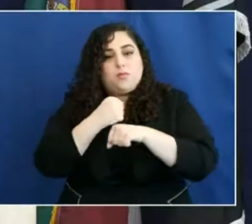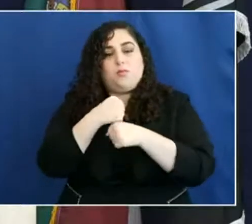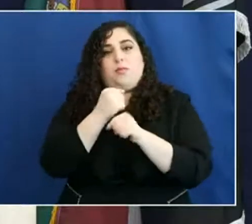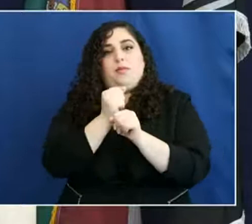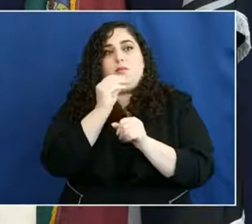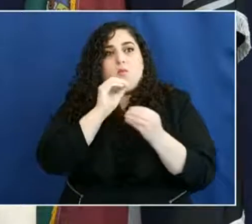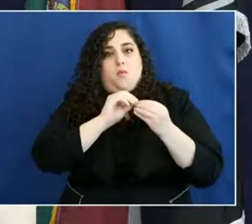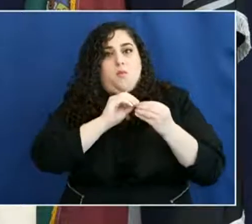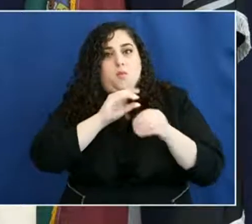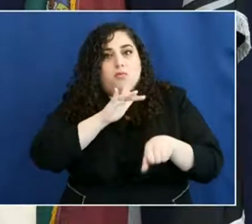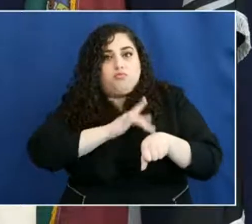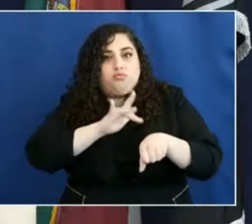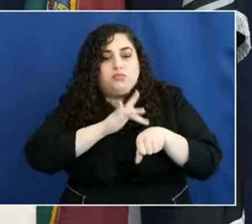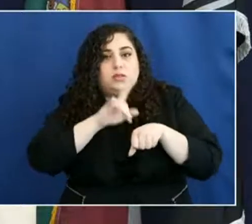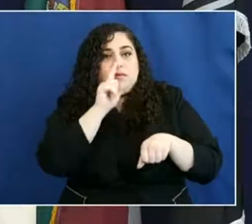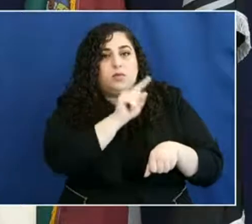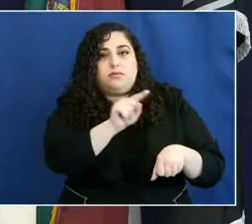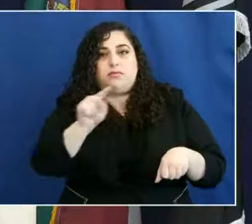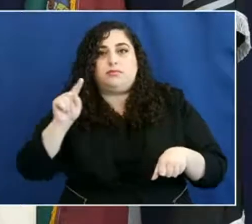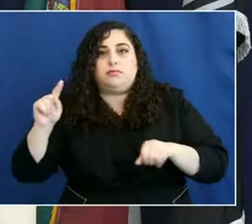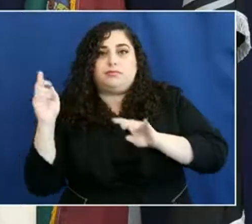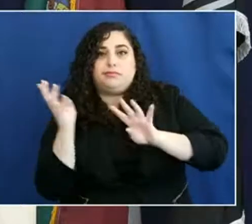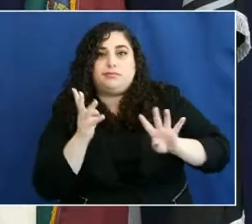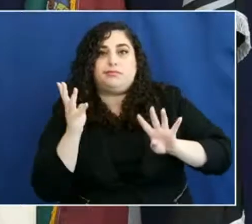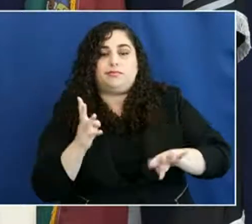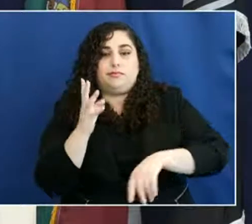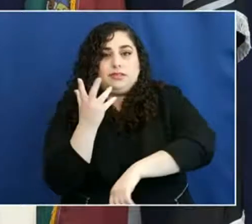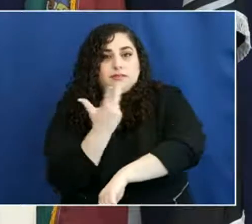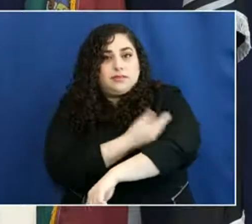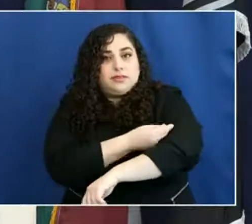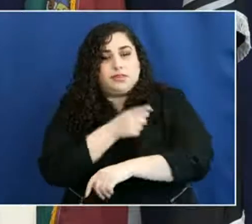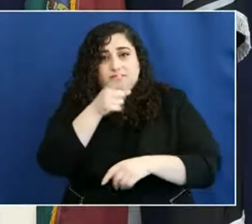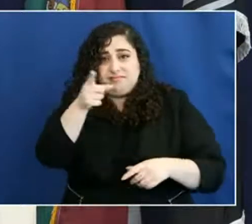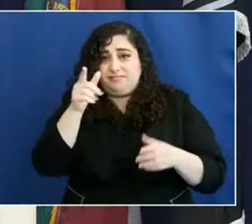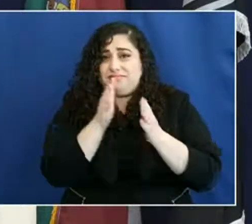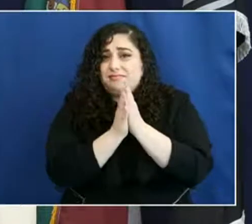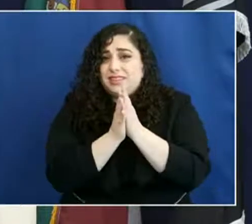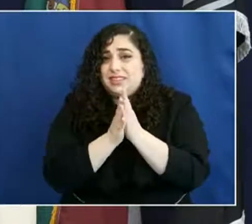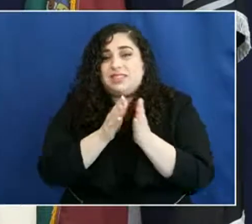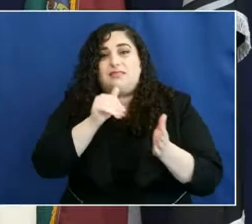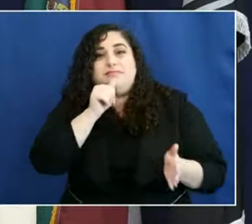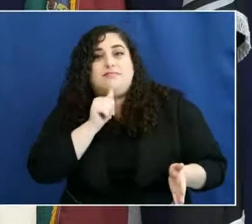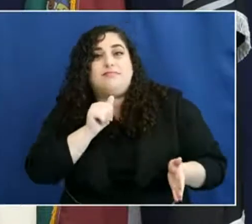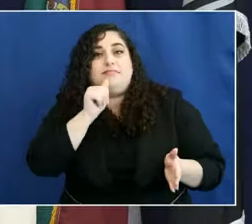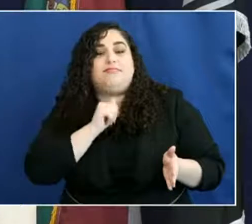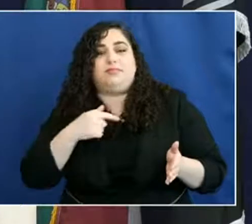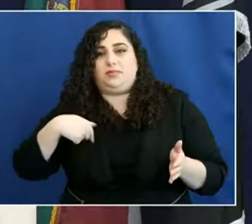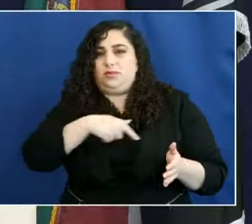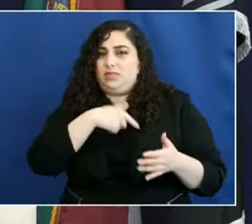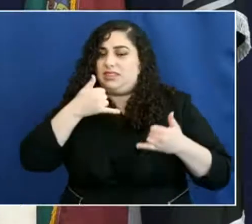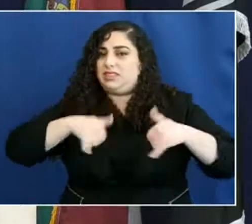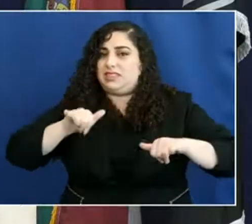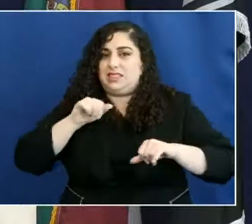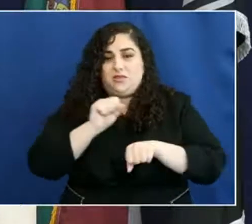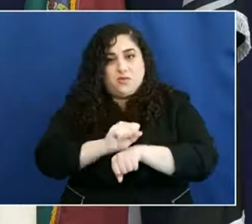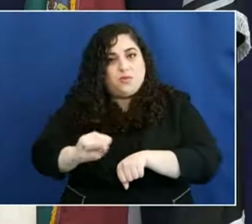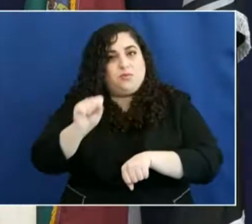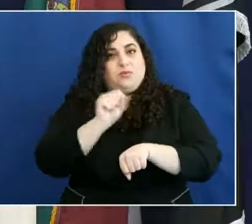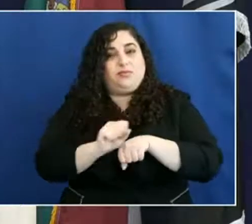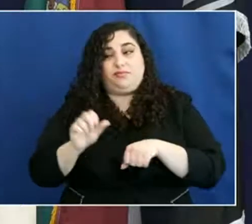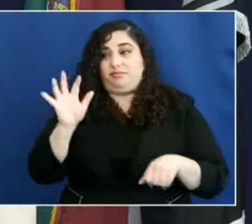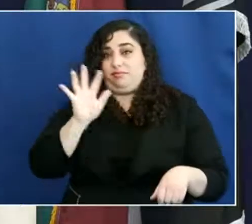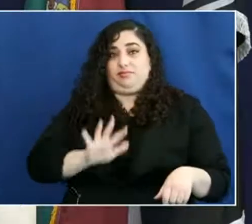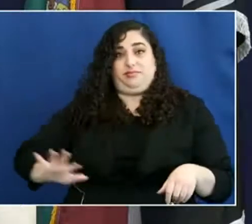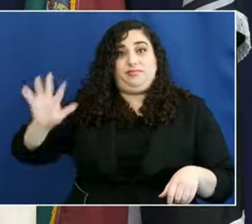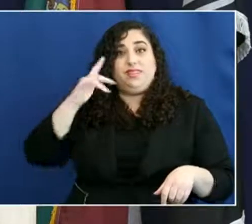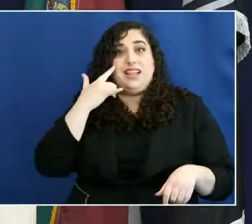the vaccine system. We ask folks to continue to be patient, but right now we have expanded, as has the entire state of California, for